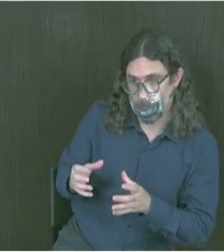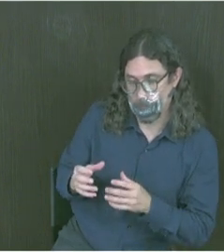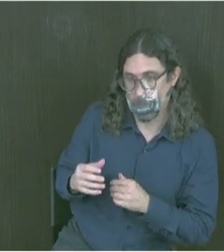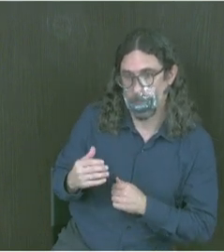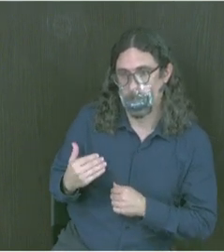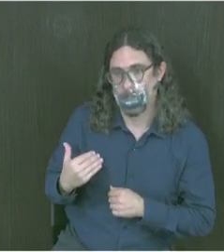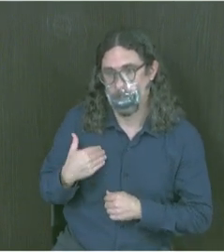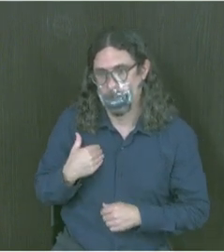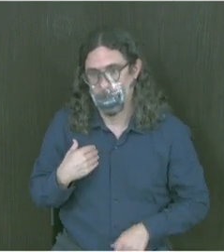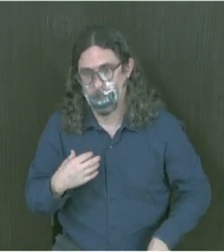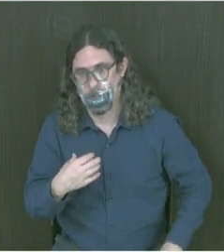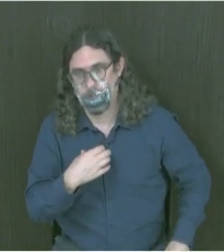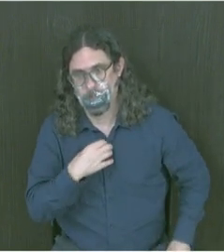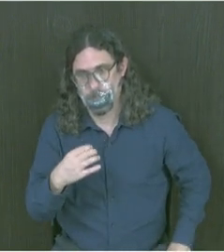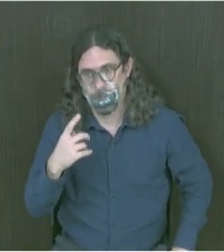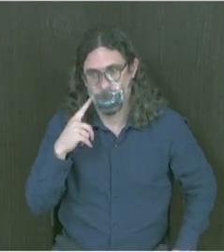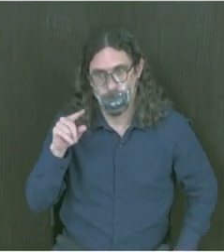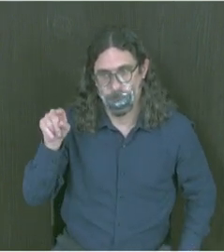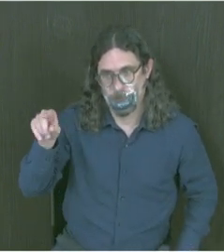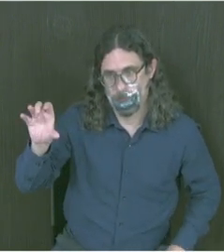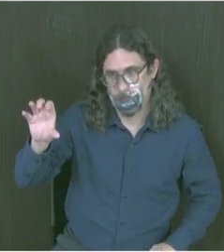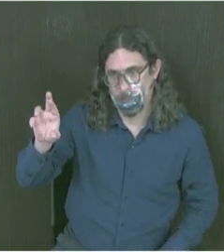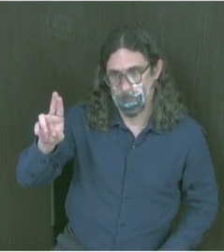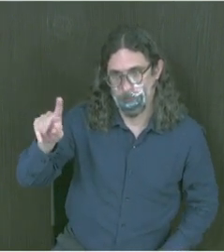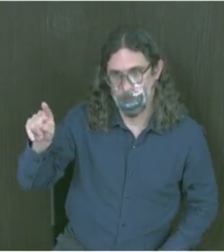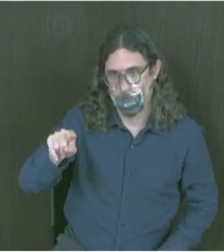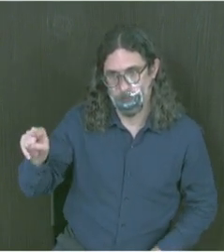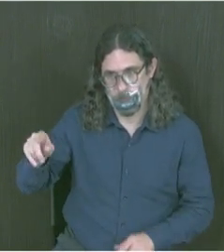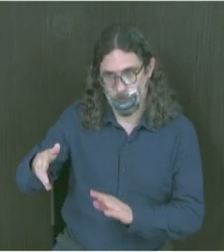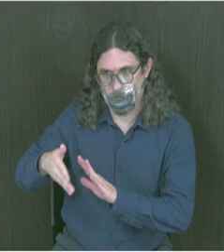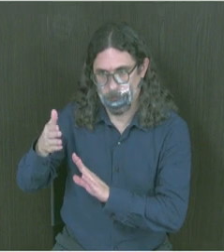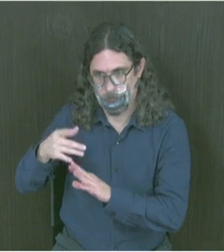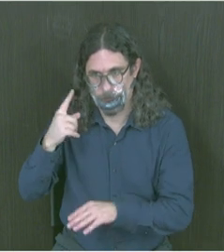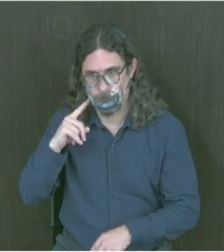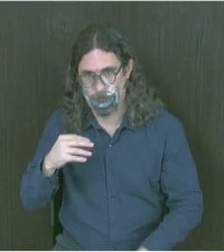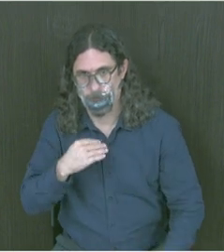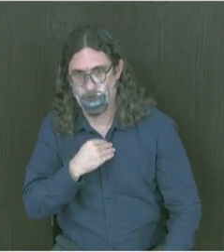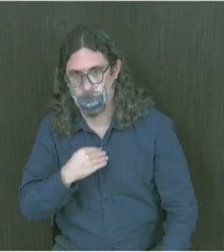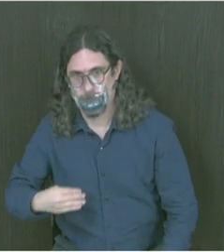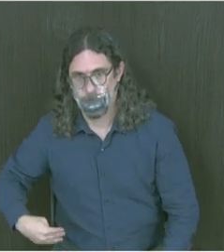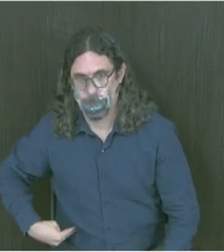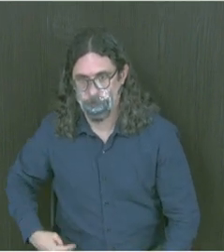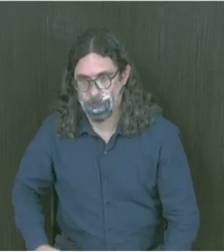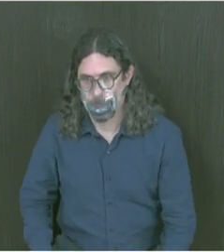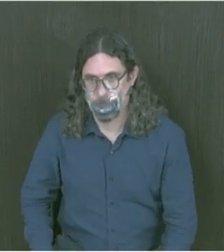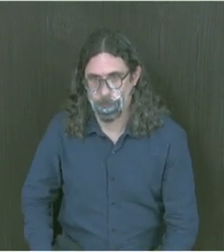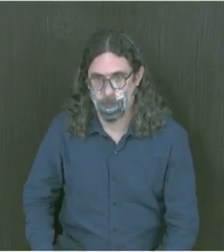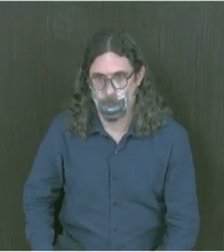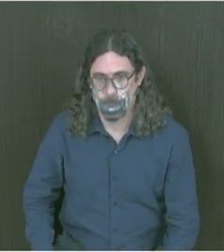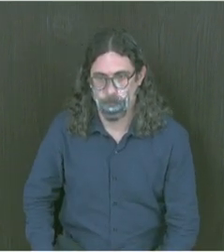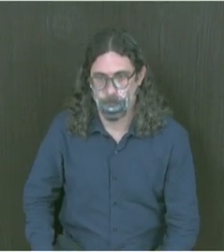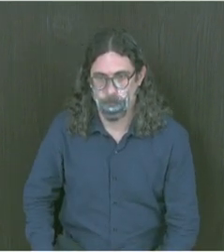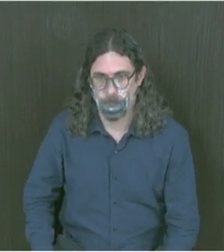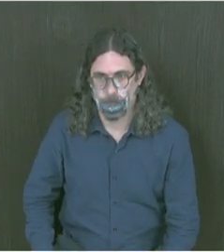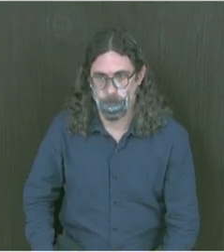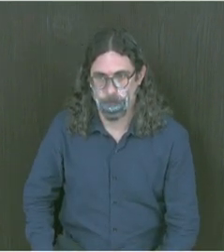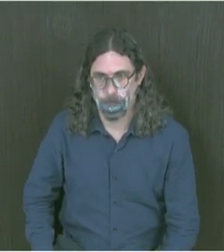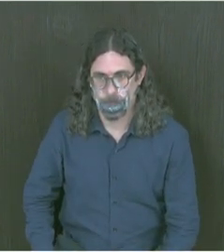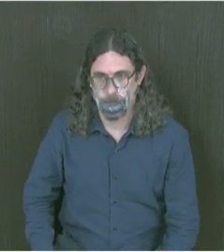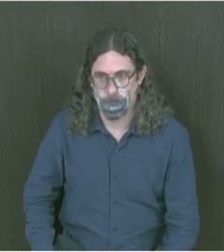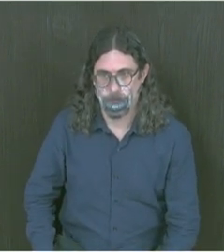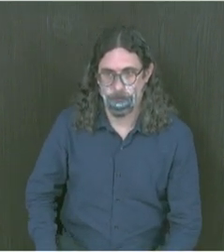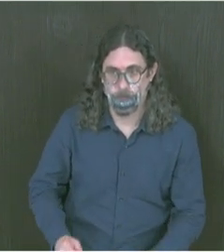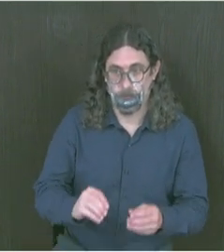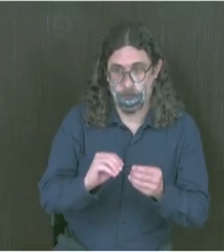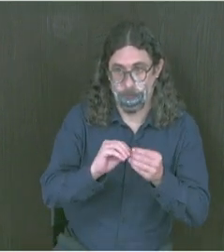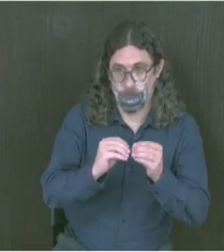Ruben D. Cruz for member of the City Council, 32nd District. Number of signatures submitted, 683. The